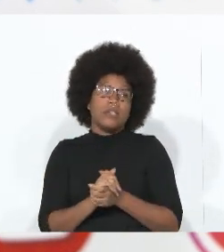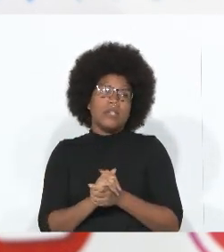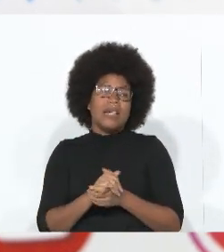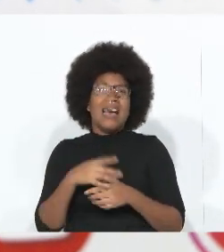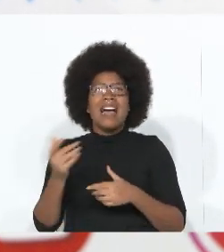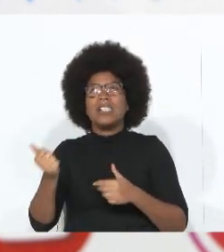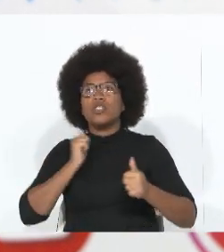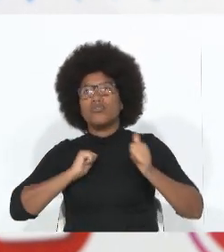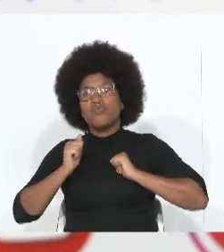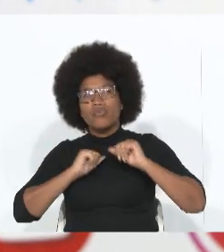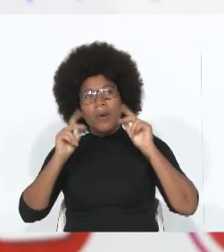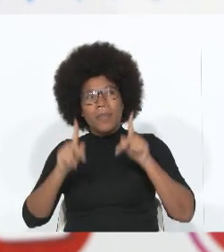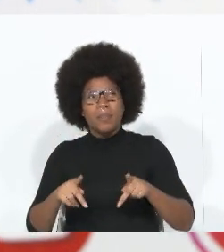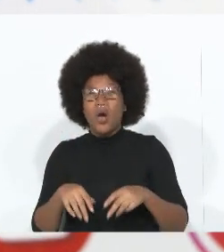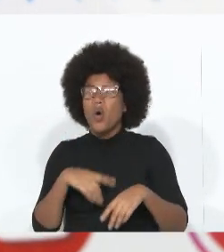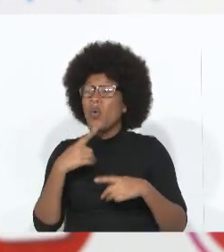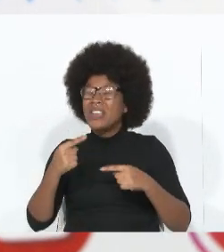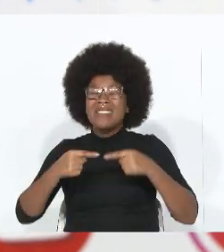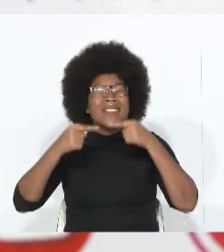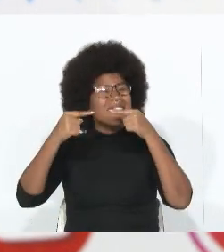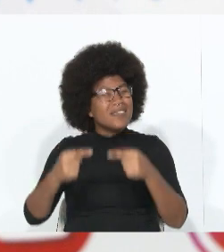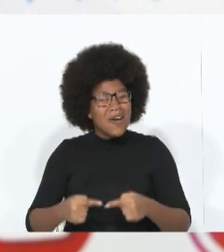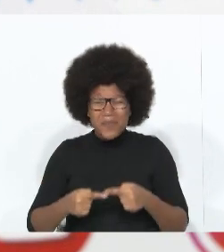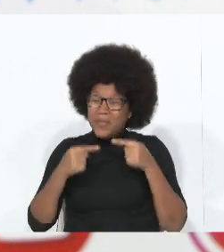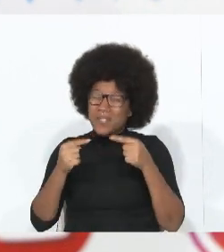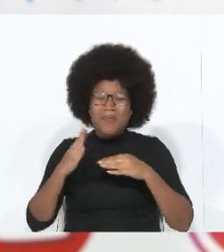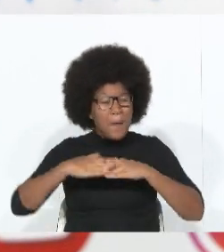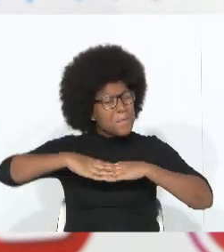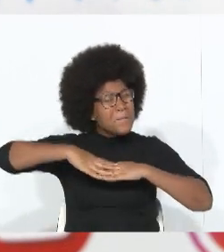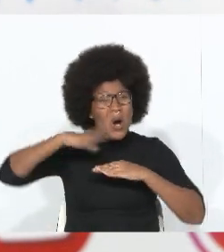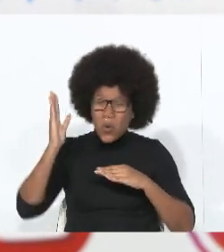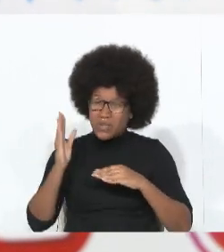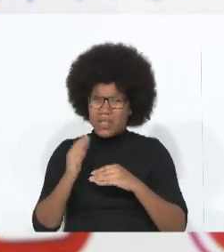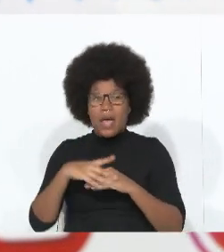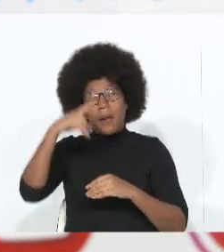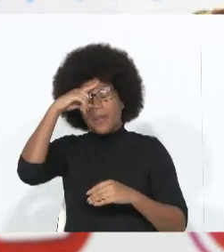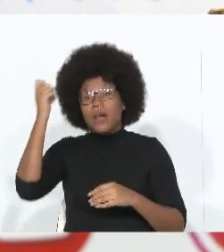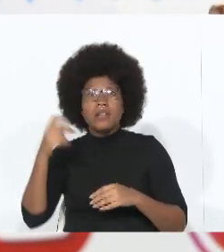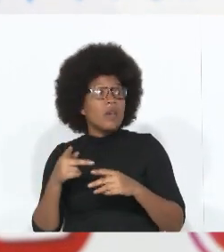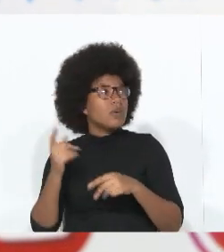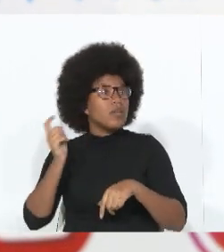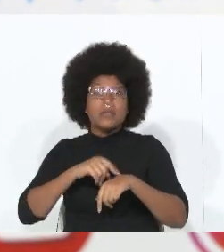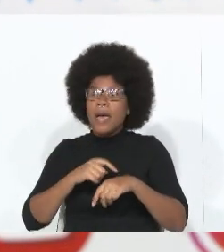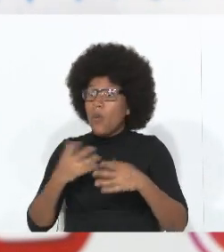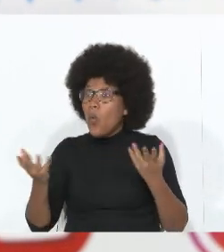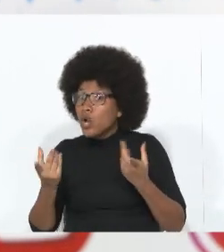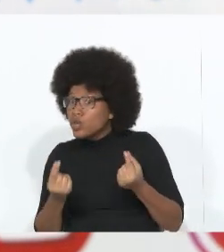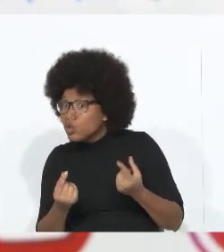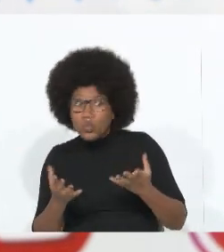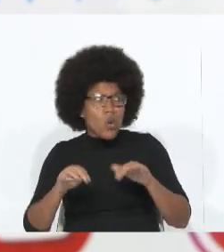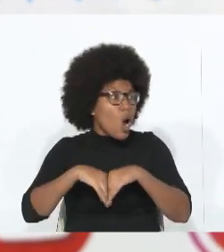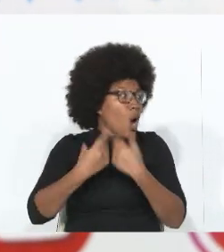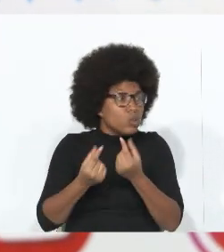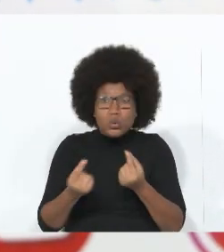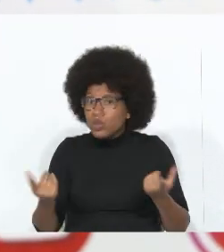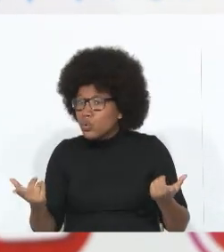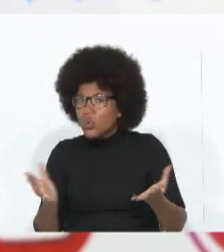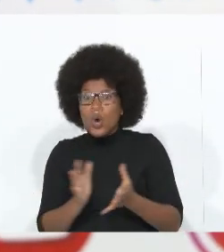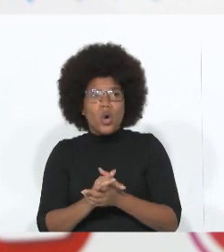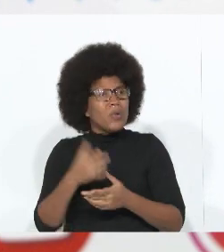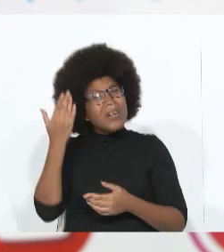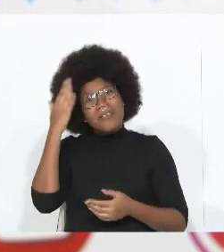the artists, I think we suffered the most because there was a real period of what to do, not to do, how to do it, when to do it. I mean, we